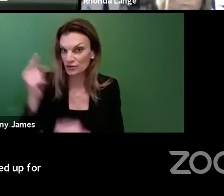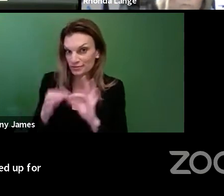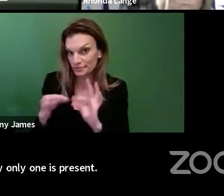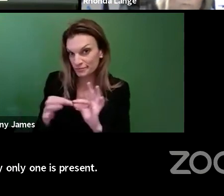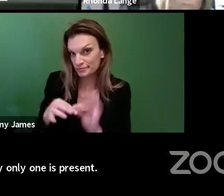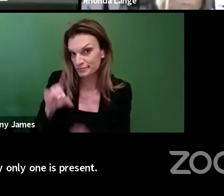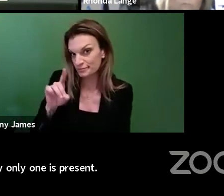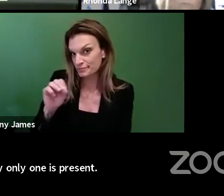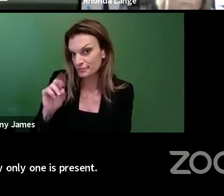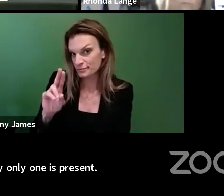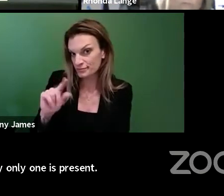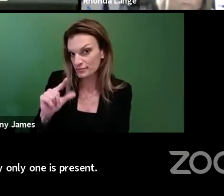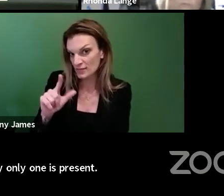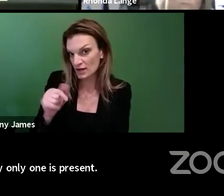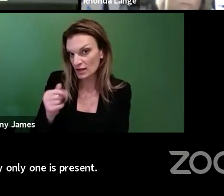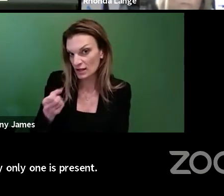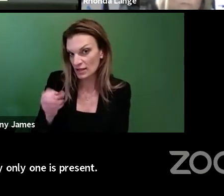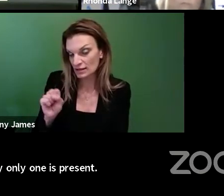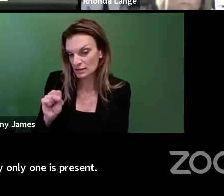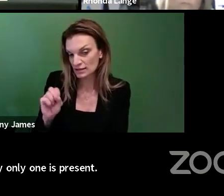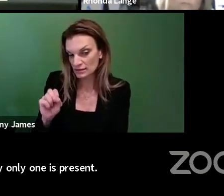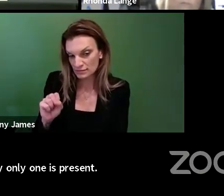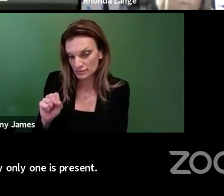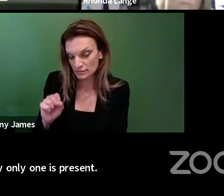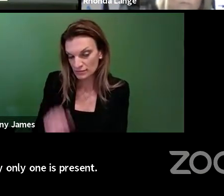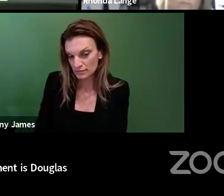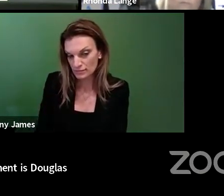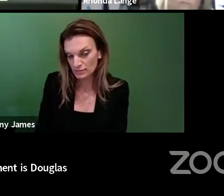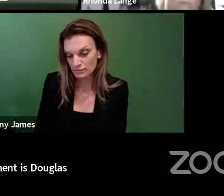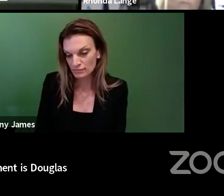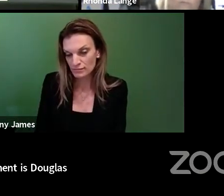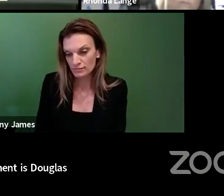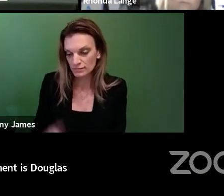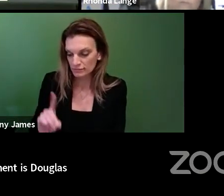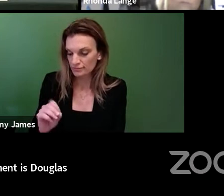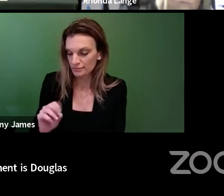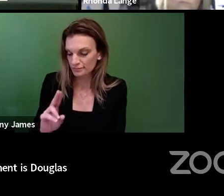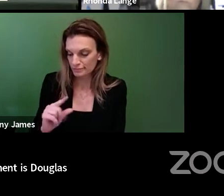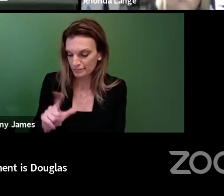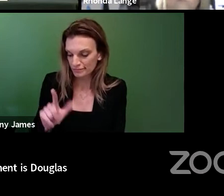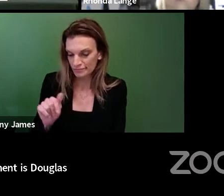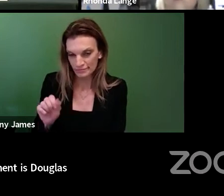is Douglas Van Bennekom. Please allow us a moment to unmute you.